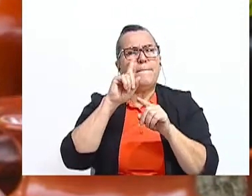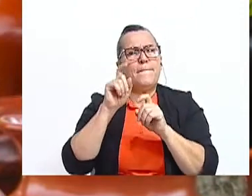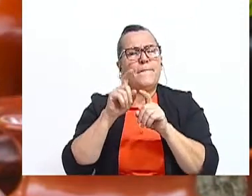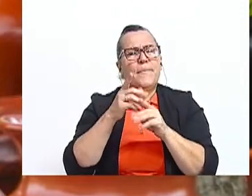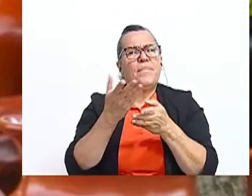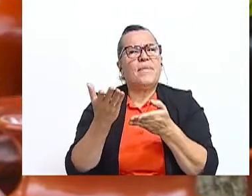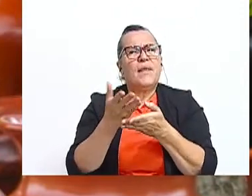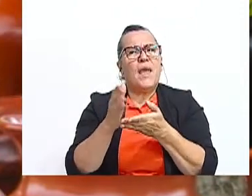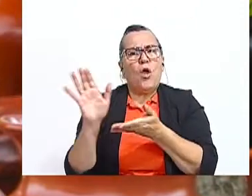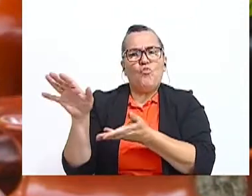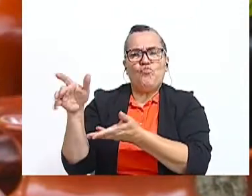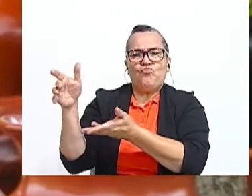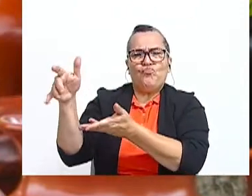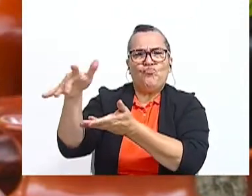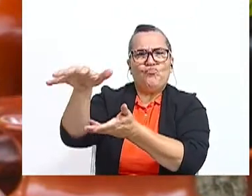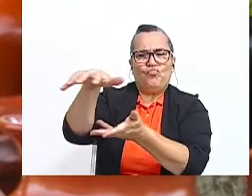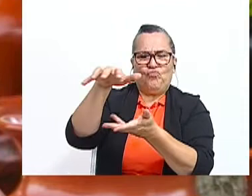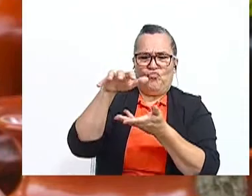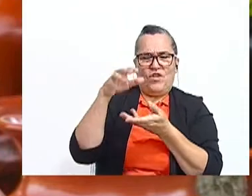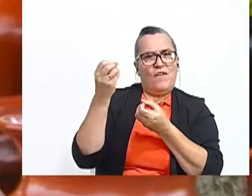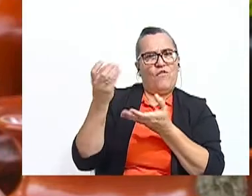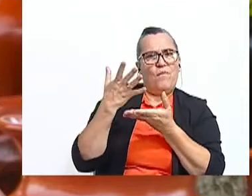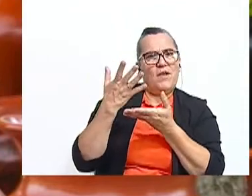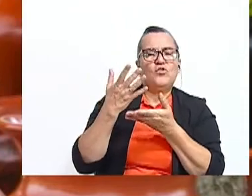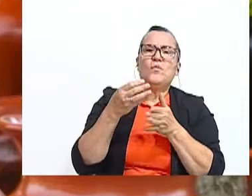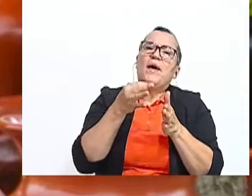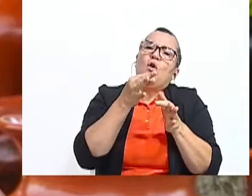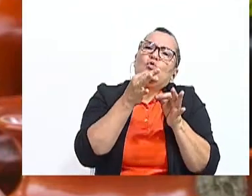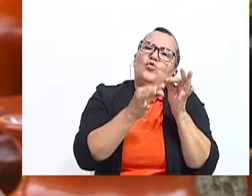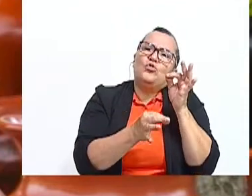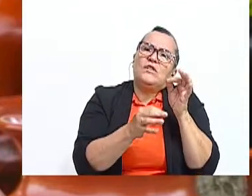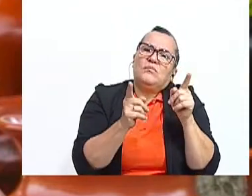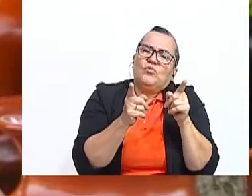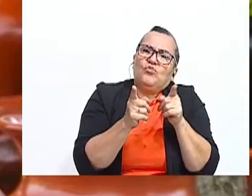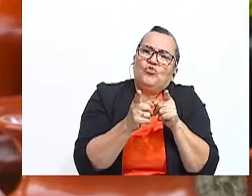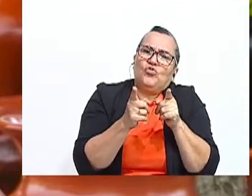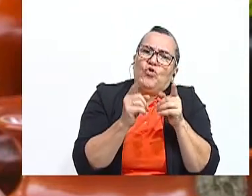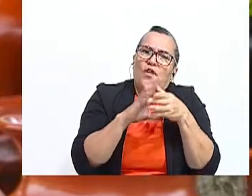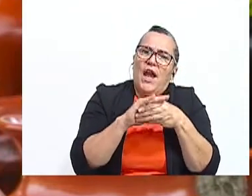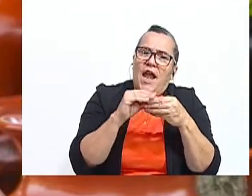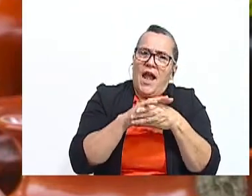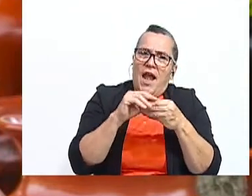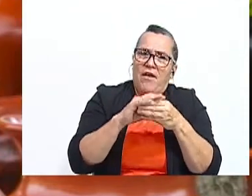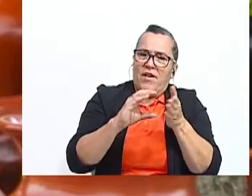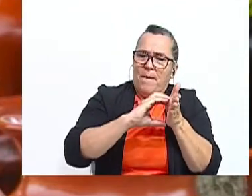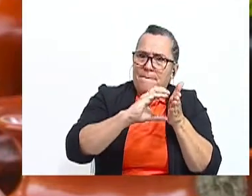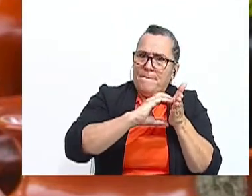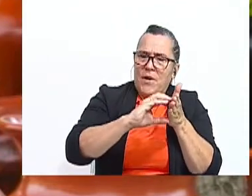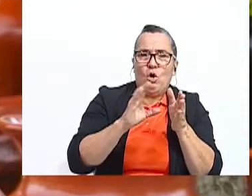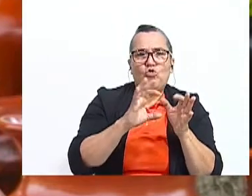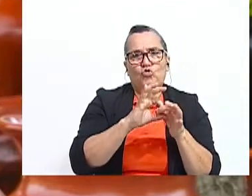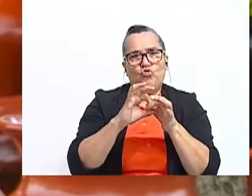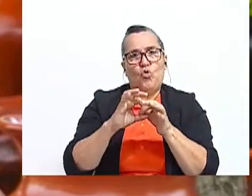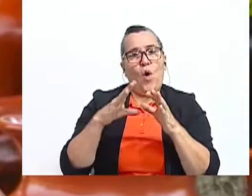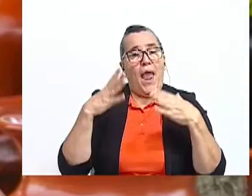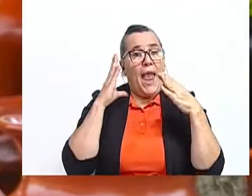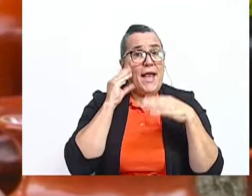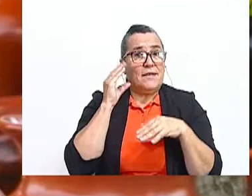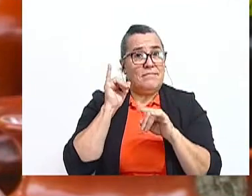information to write a simple, short narrative paragraph about your experience in your